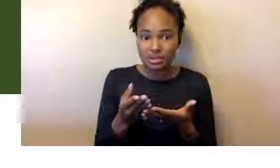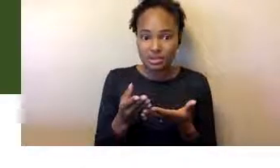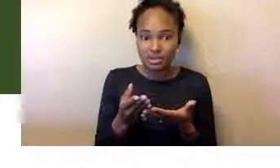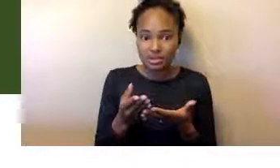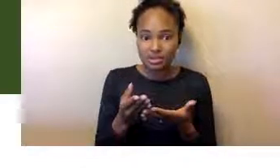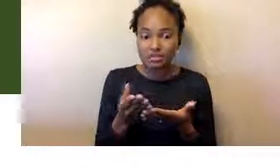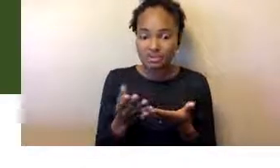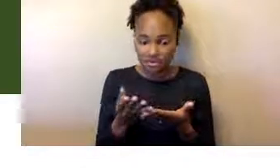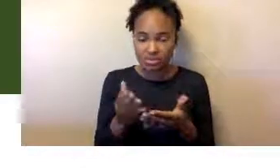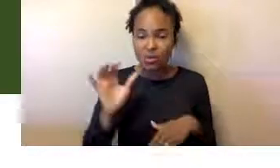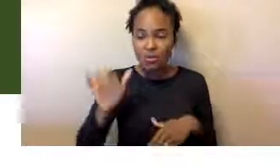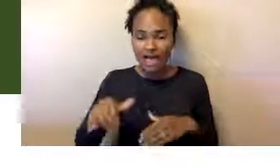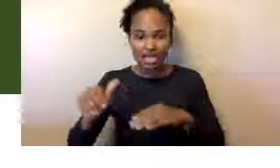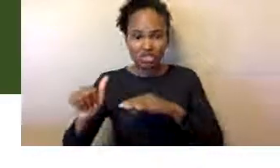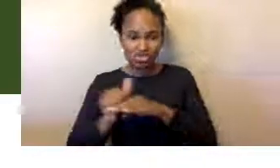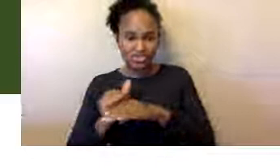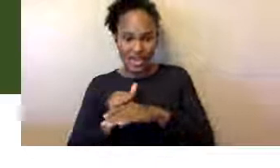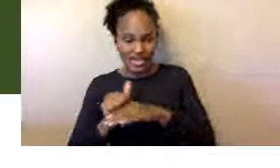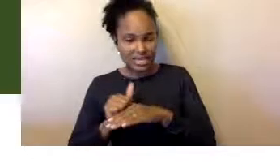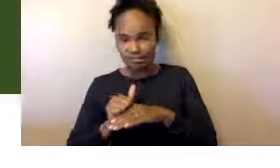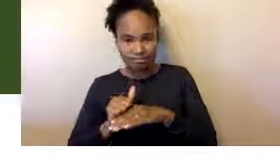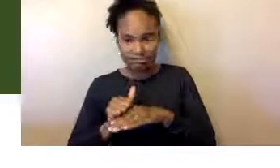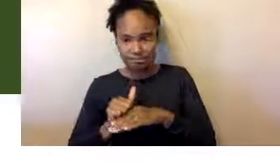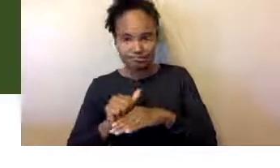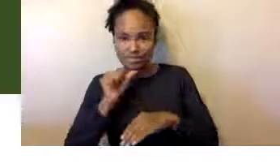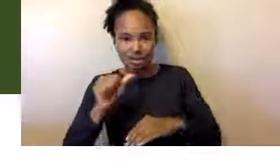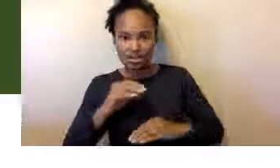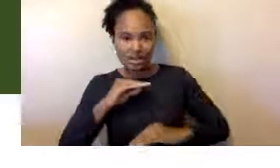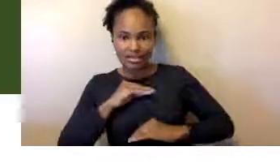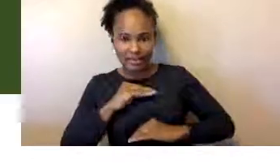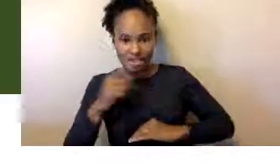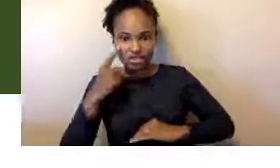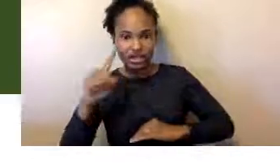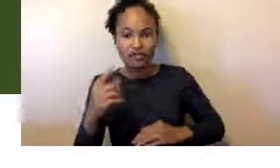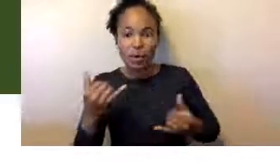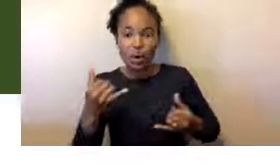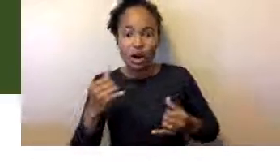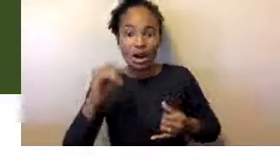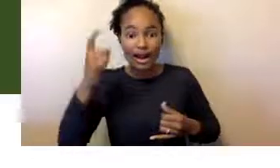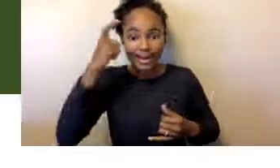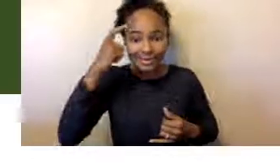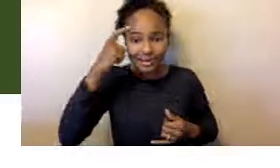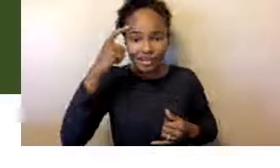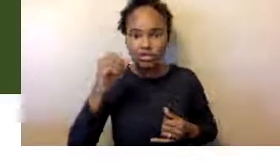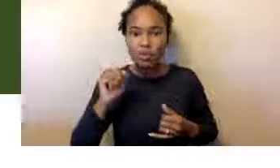with co-occurring intellectual or developmental disabilities and mental illness is also